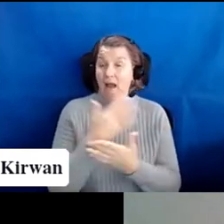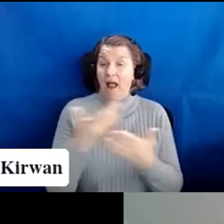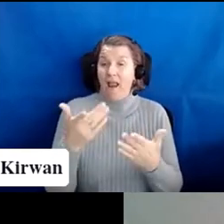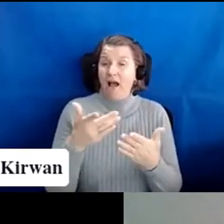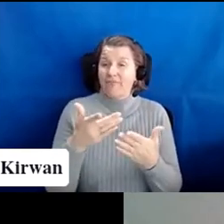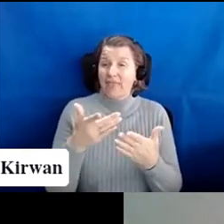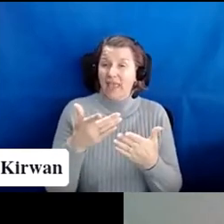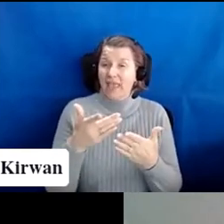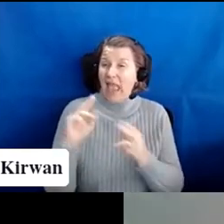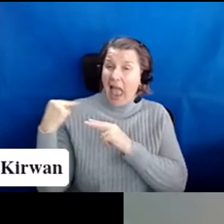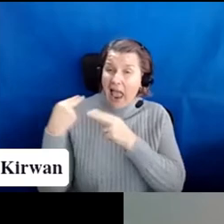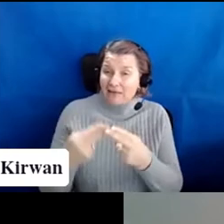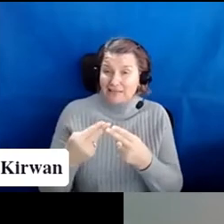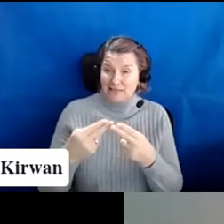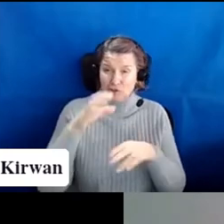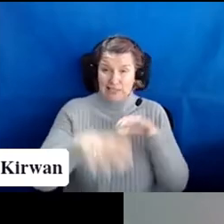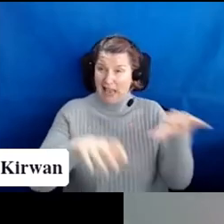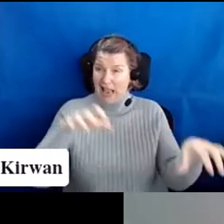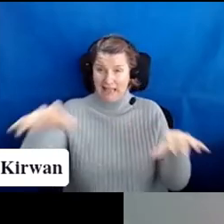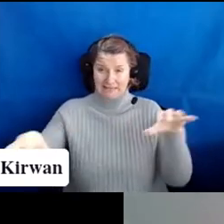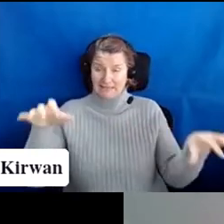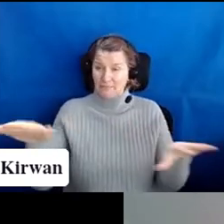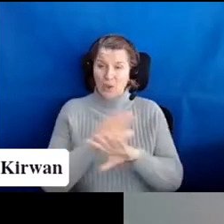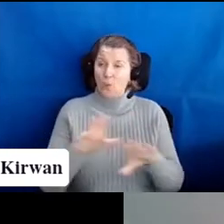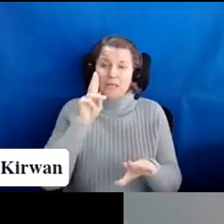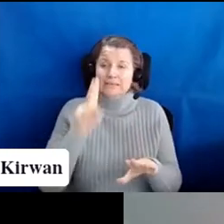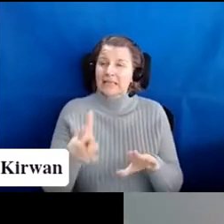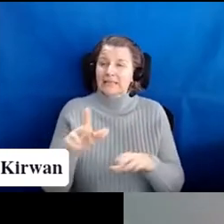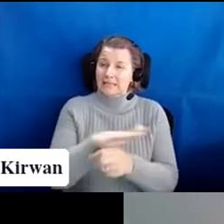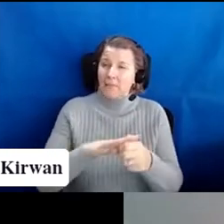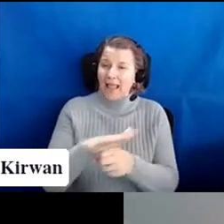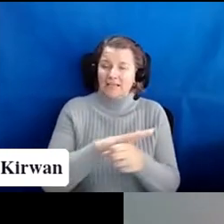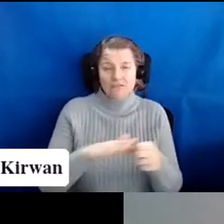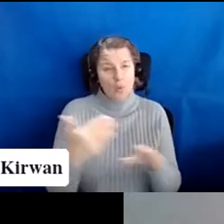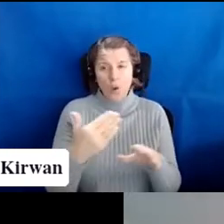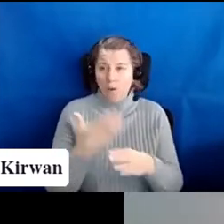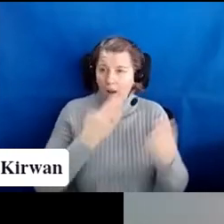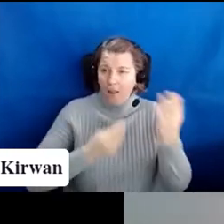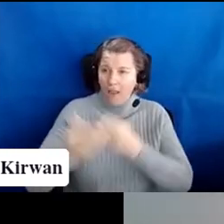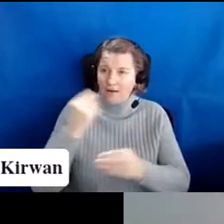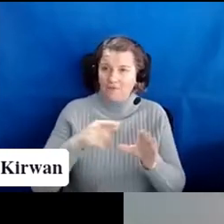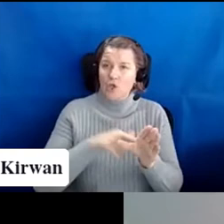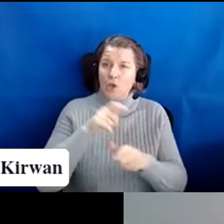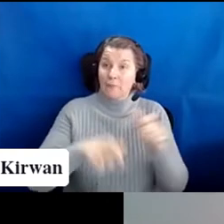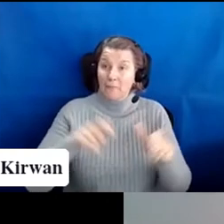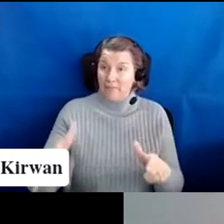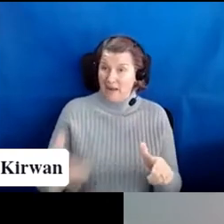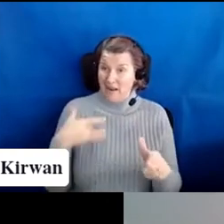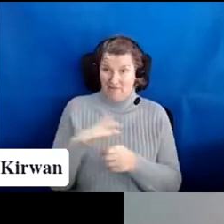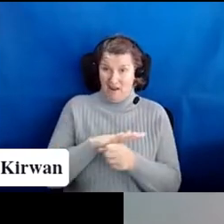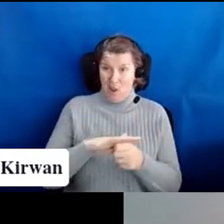of communities in Wales, but weren't seen as a place for work or learning for some of the young people who lived